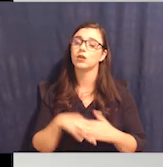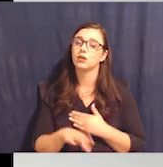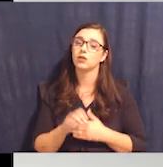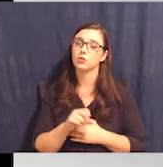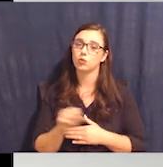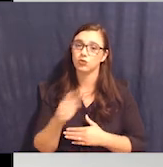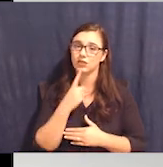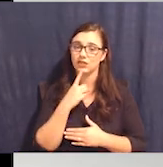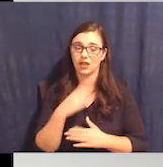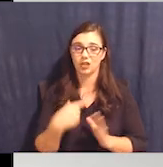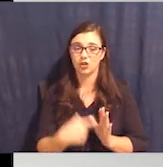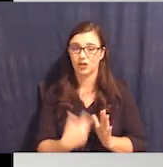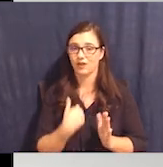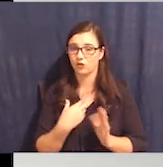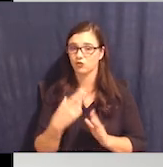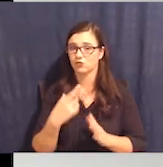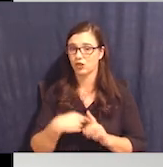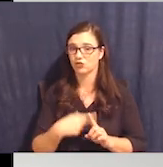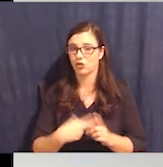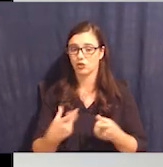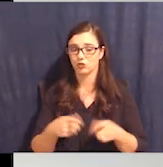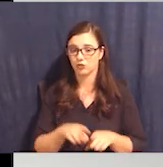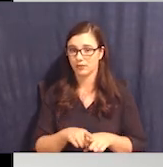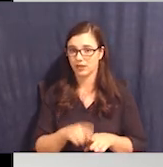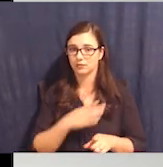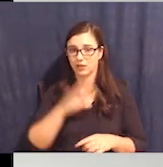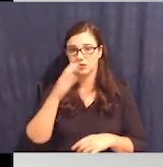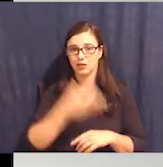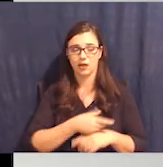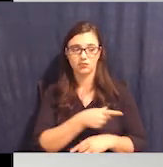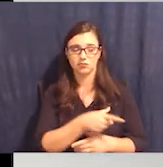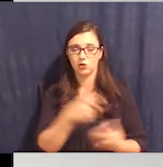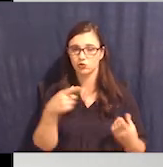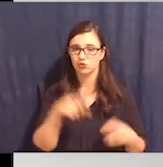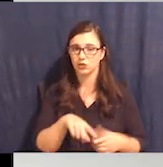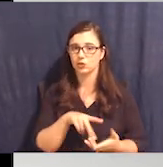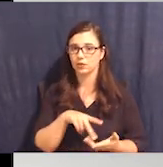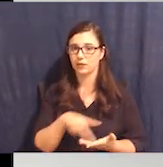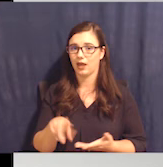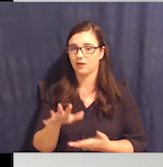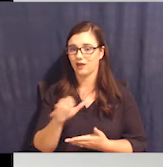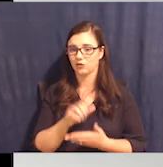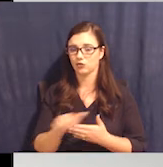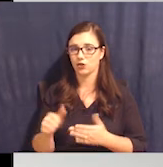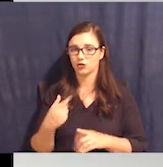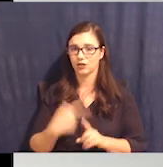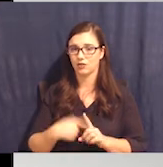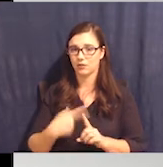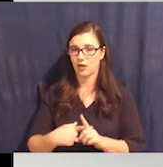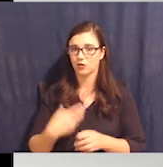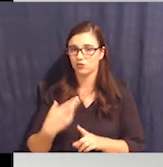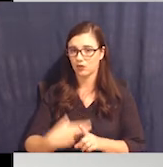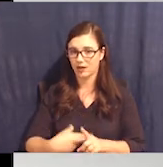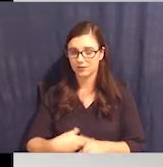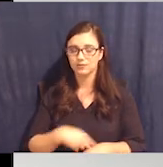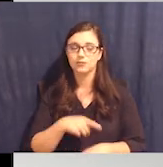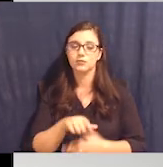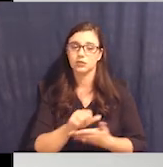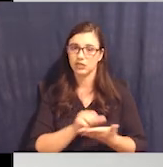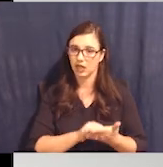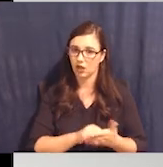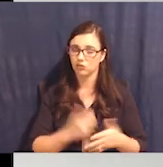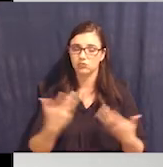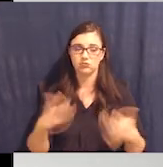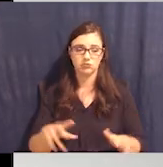then when you go into Social Security, you say, look, I have a rental agreement. My son has agreed to pay $500 a month rent. Here's